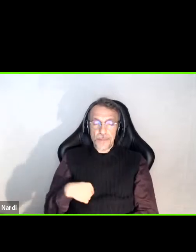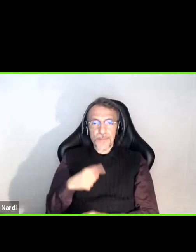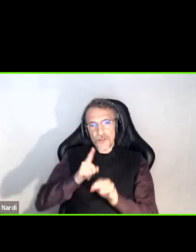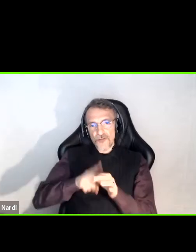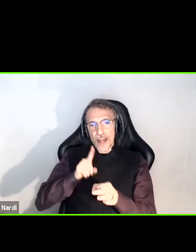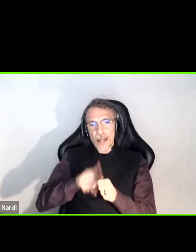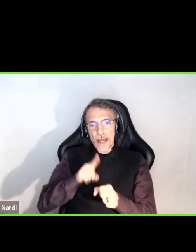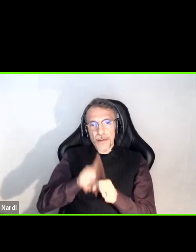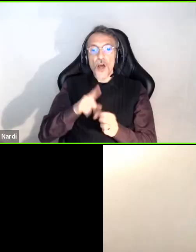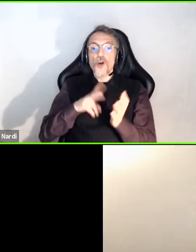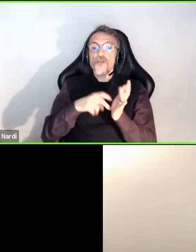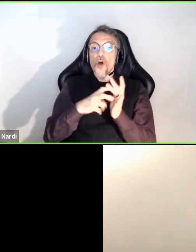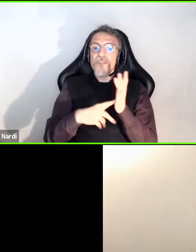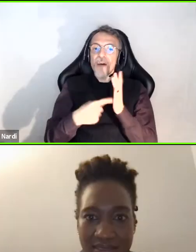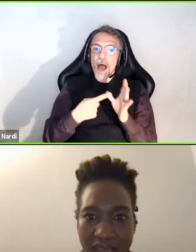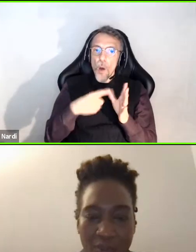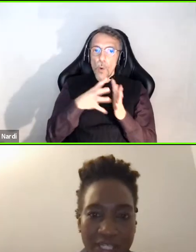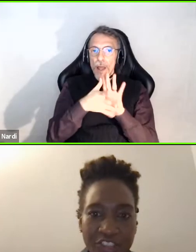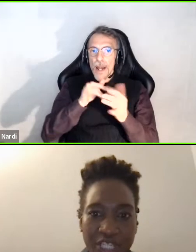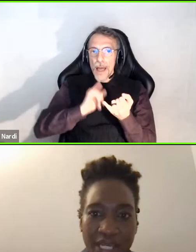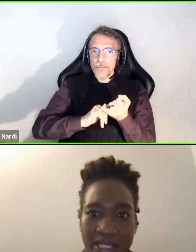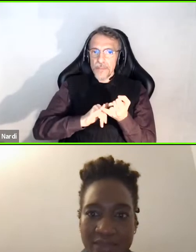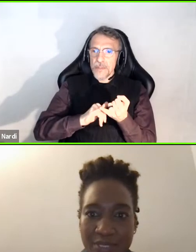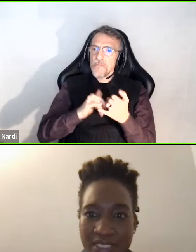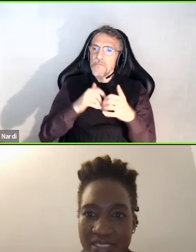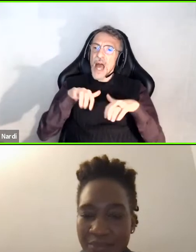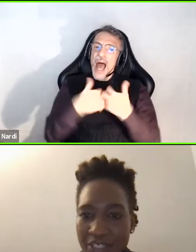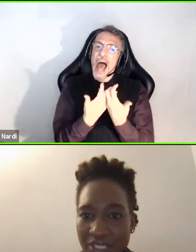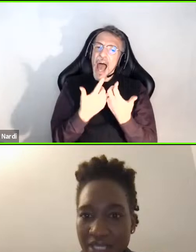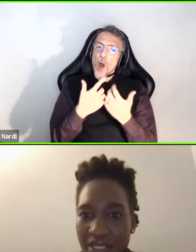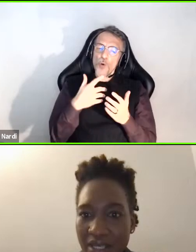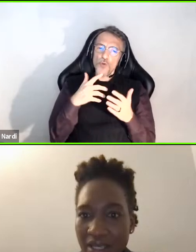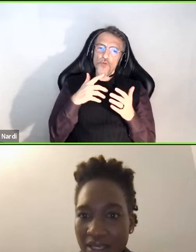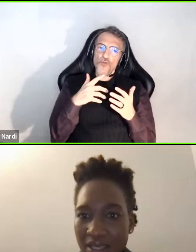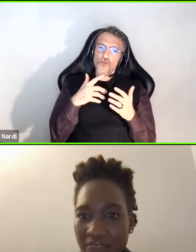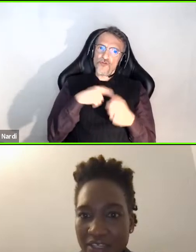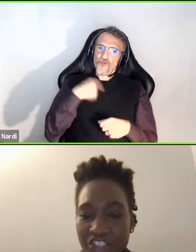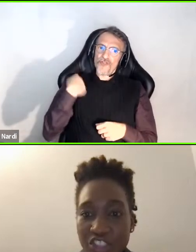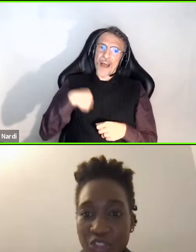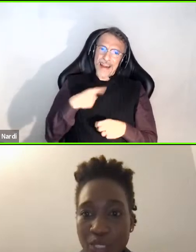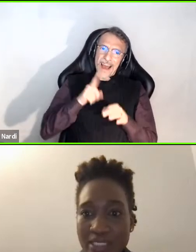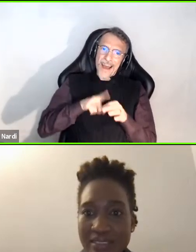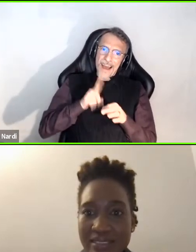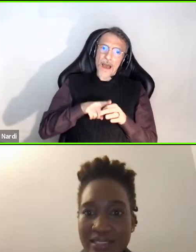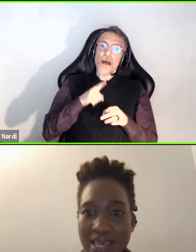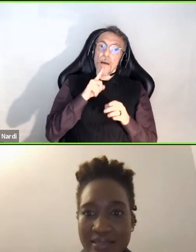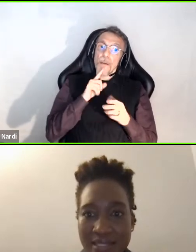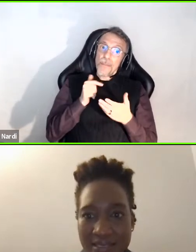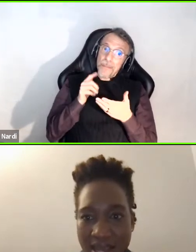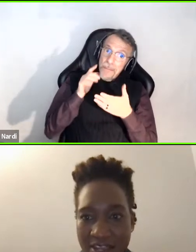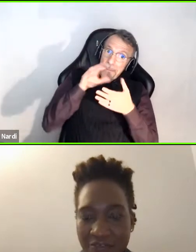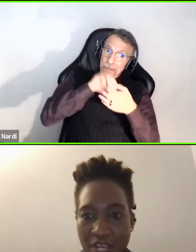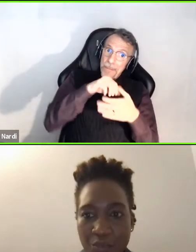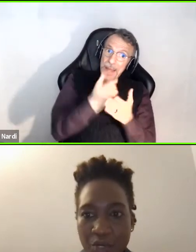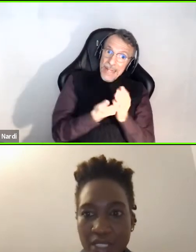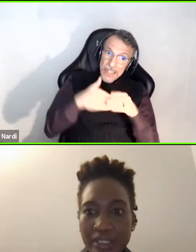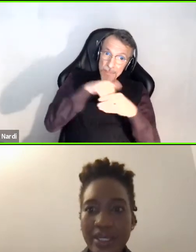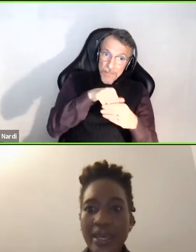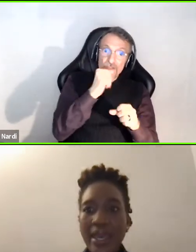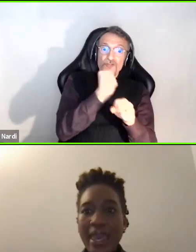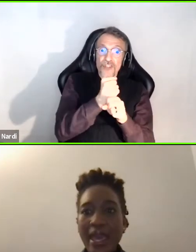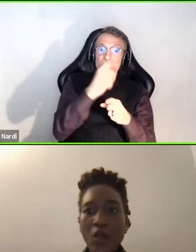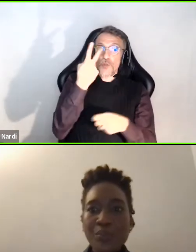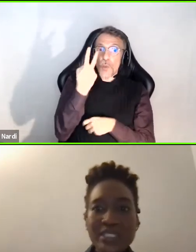Noah Williams asks, how can China's participation in the G20's DSSI